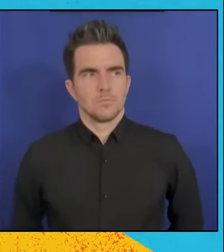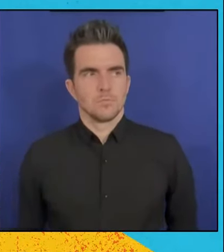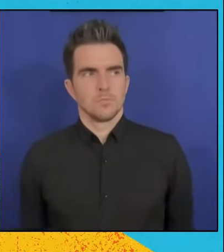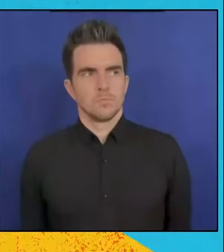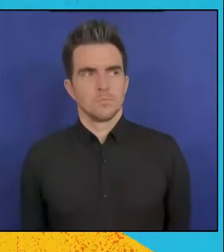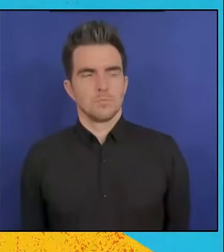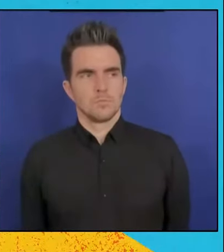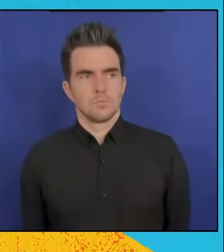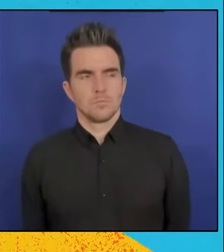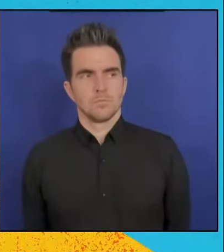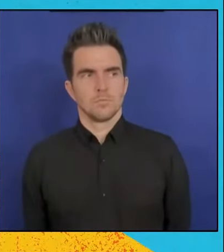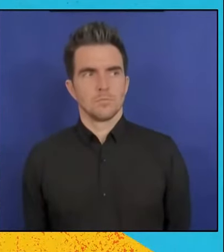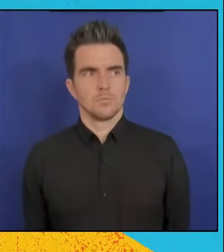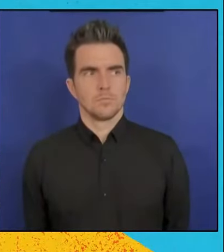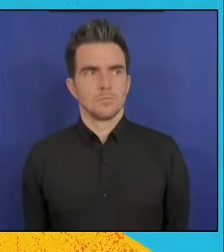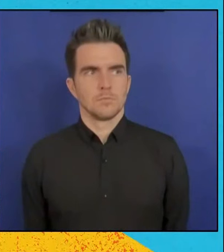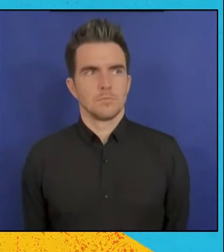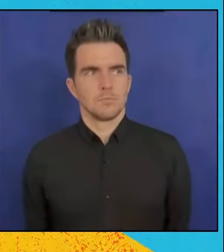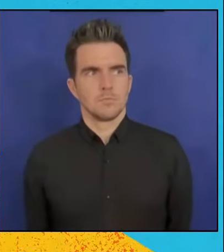All right, we're going to start, folks. Sorry.